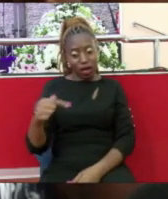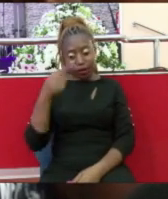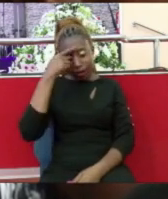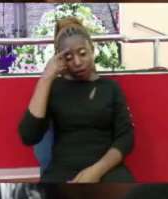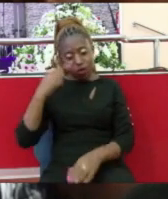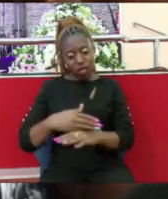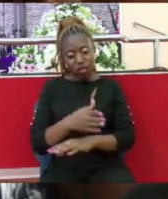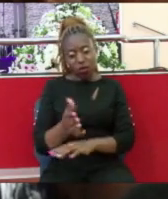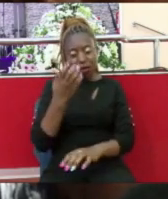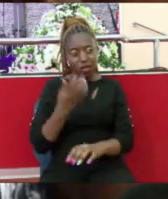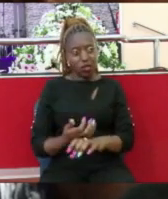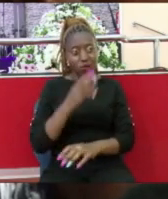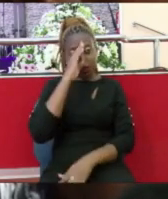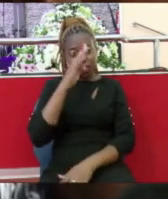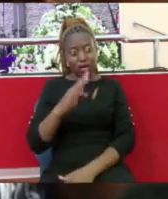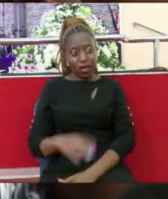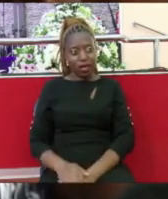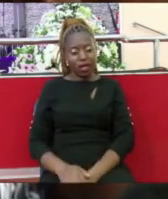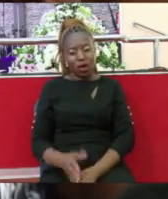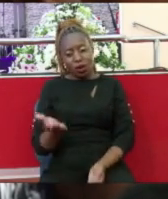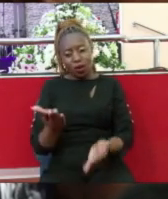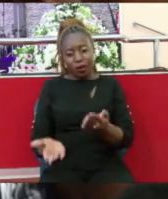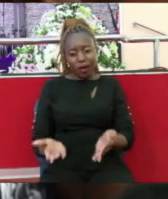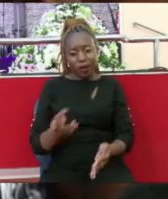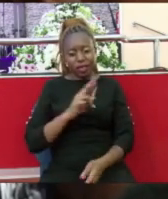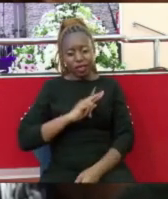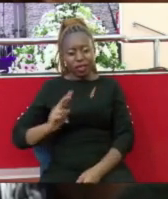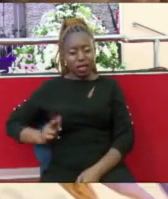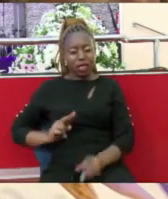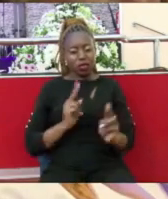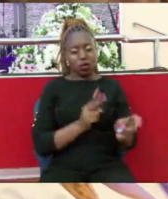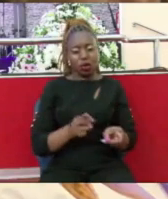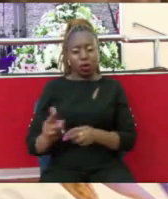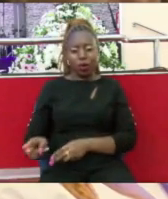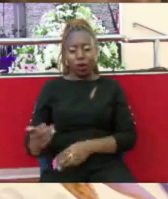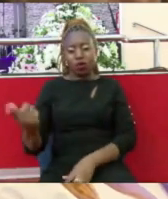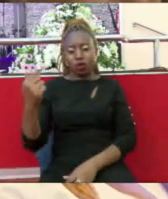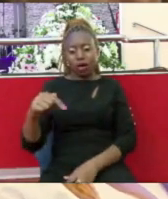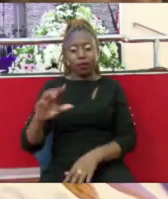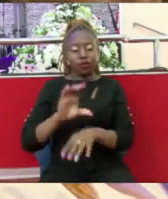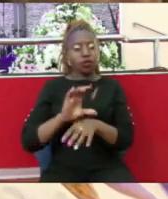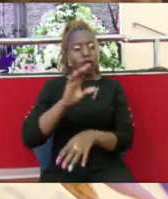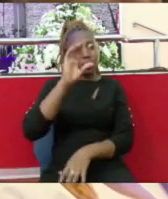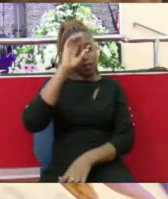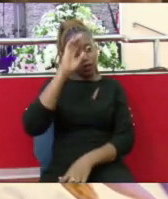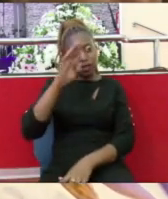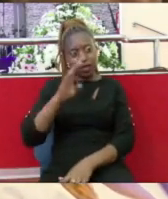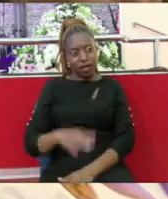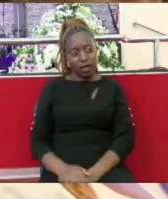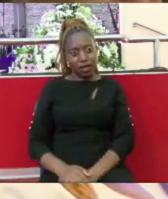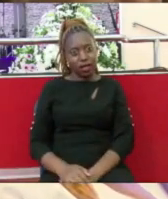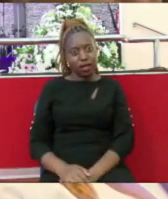Or it's a religious duty every Sunday to come to church. Ama ni shughuli ya kidini kila Jumapili kuja kanisani. So you say